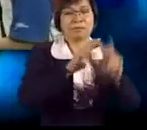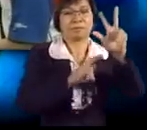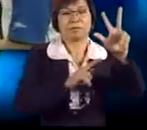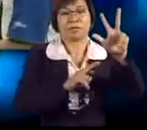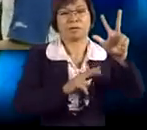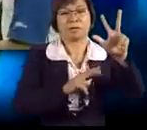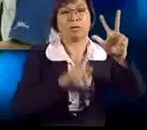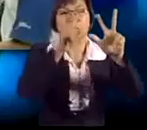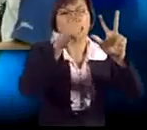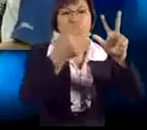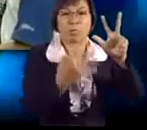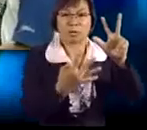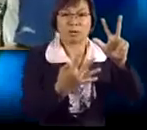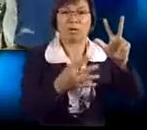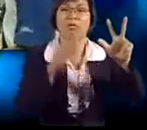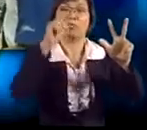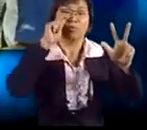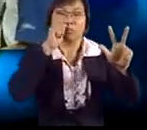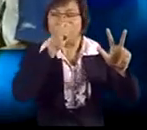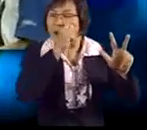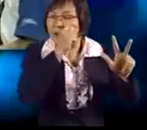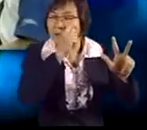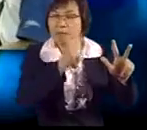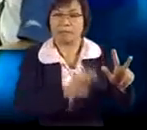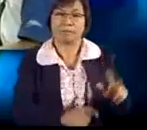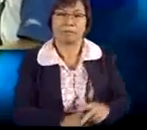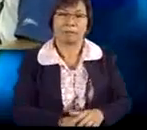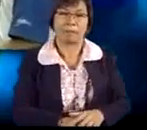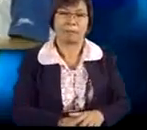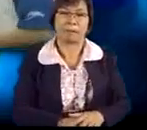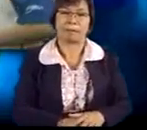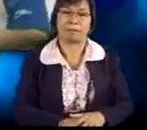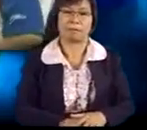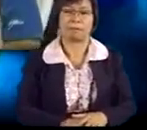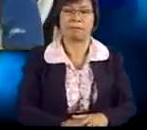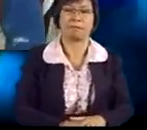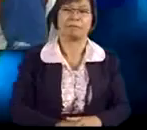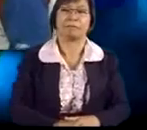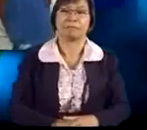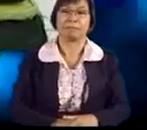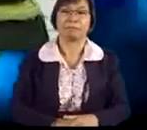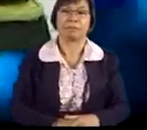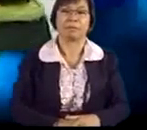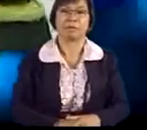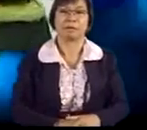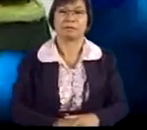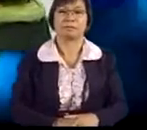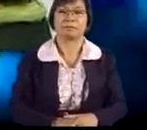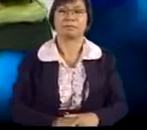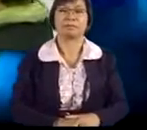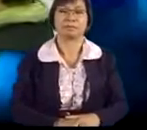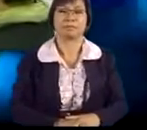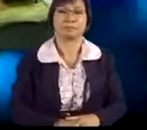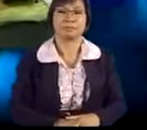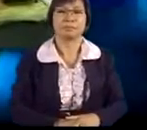Of garlic. We also bought 3 1/4 kilograms of onions. 3 and